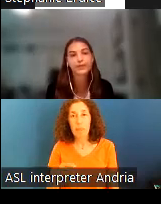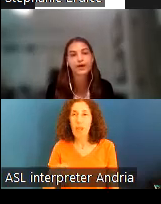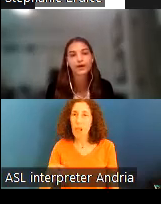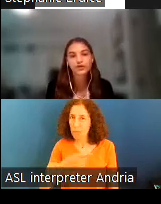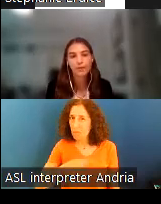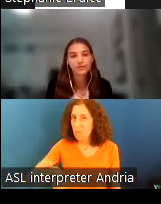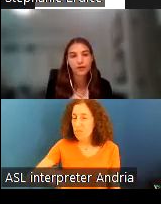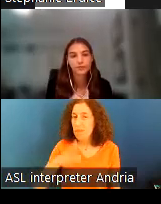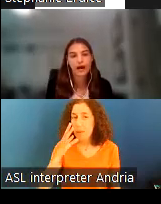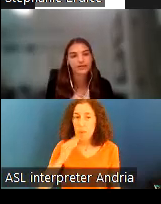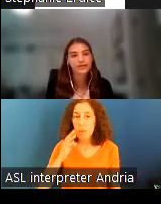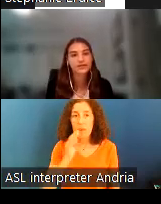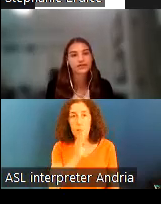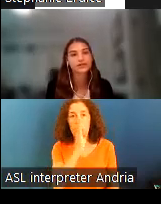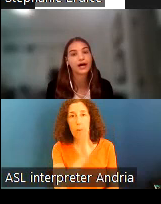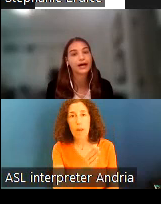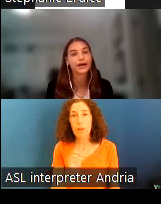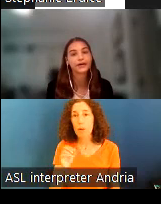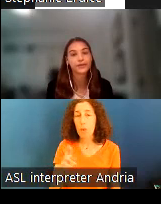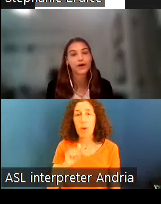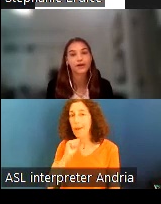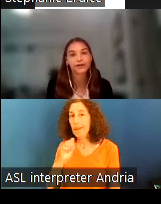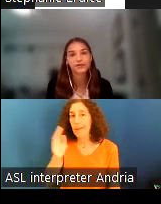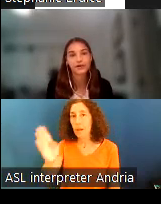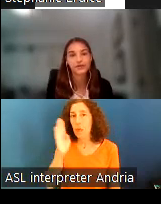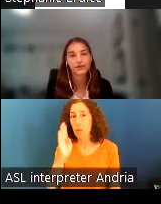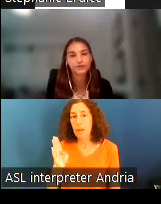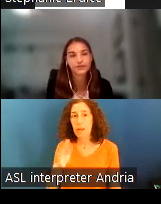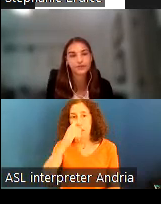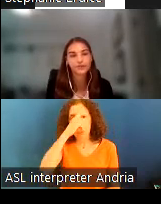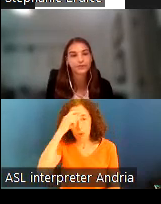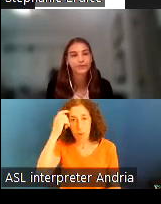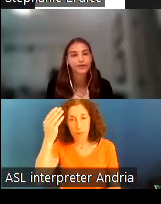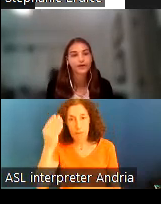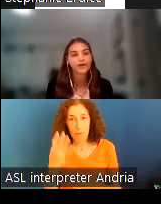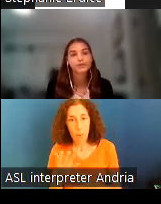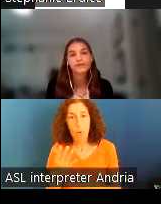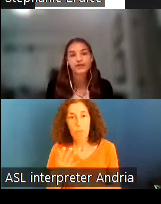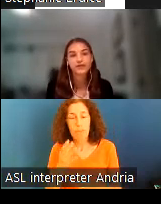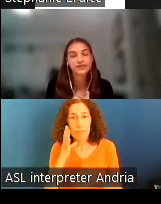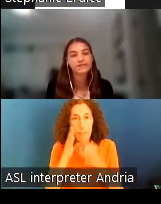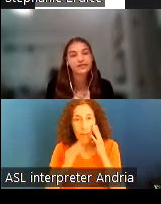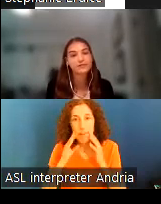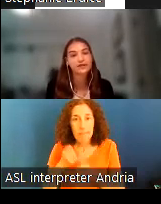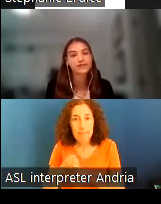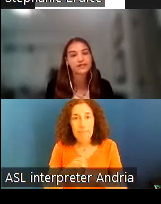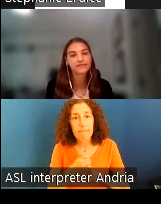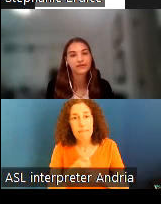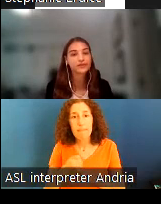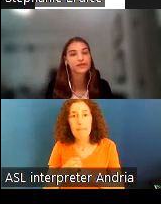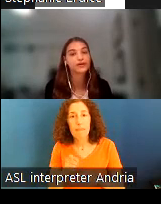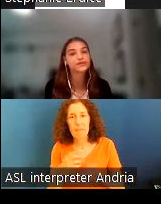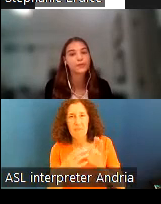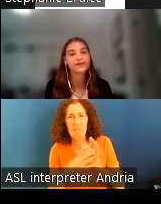lifetime. Trauma-informed practice should not end with how clients are served. Professionals in the victim